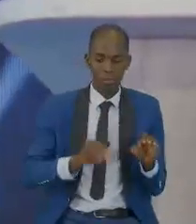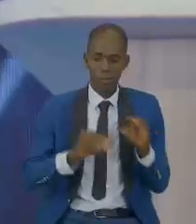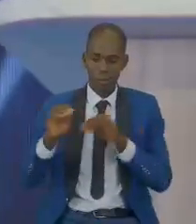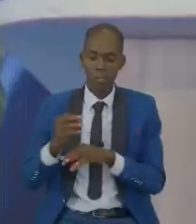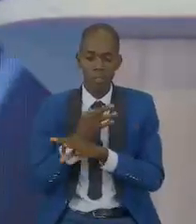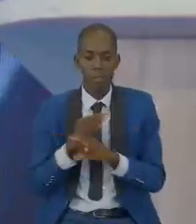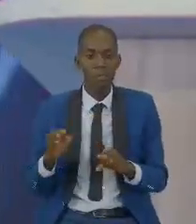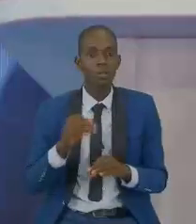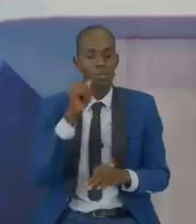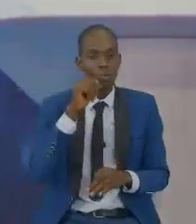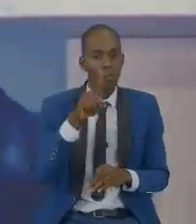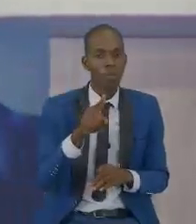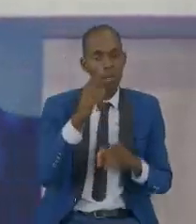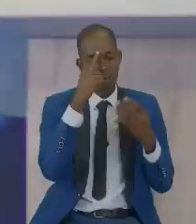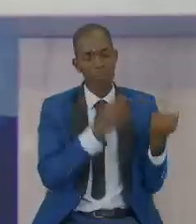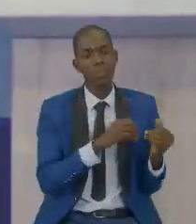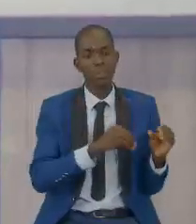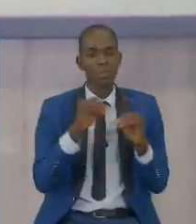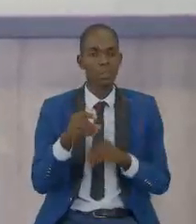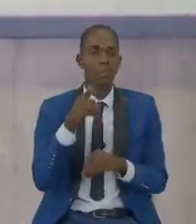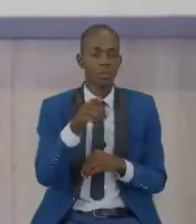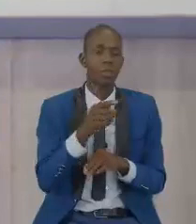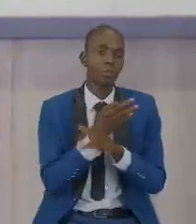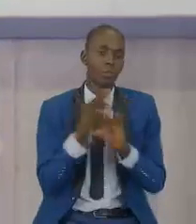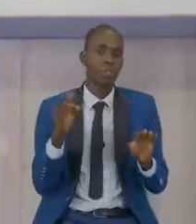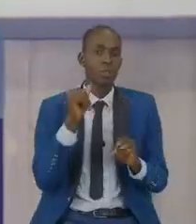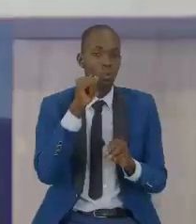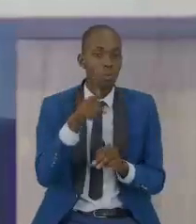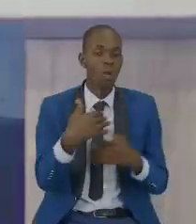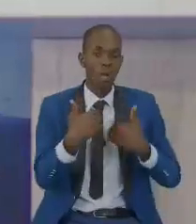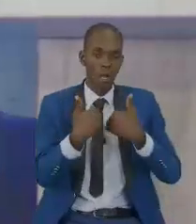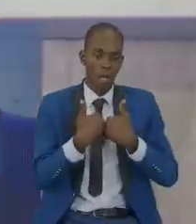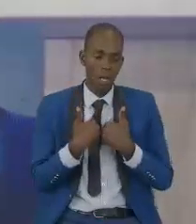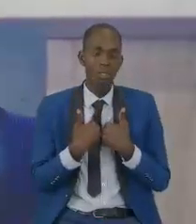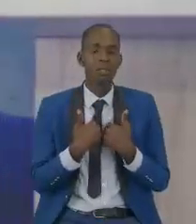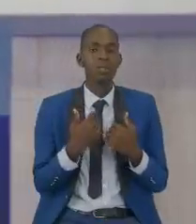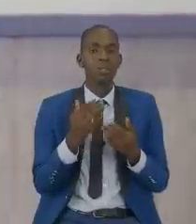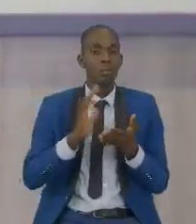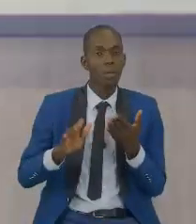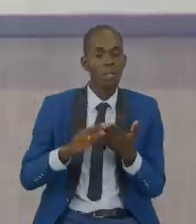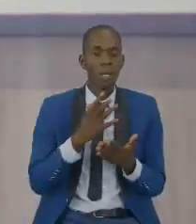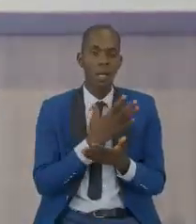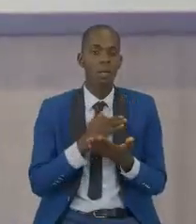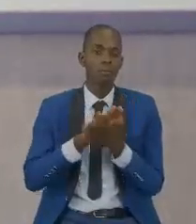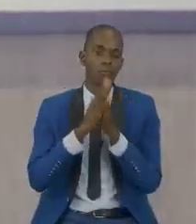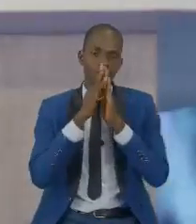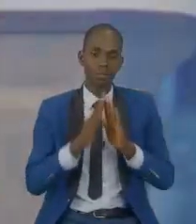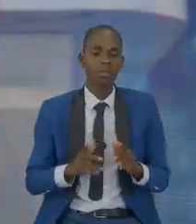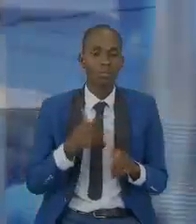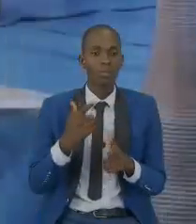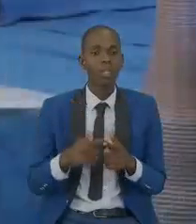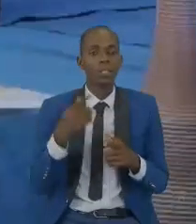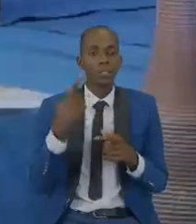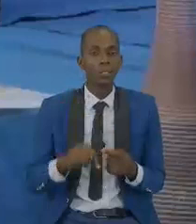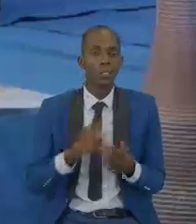faith set her free. She had pardon and peace. Pardon. And then the peace of God